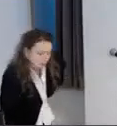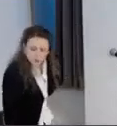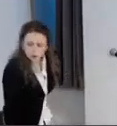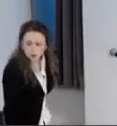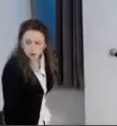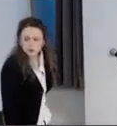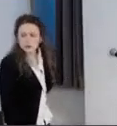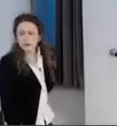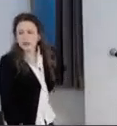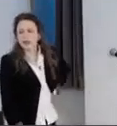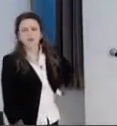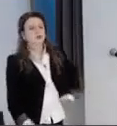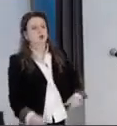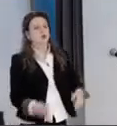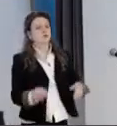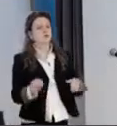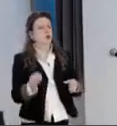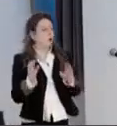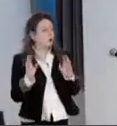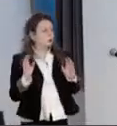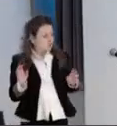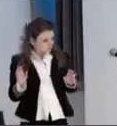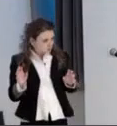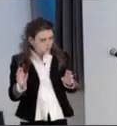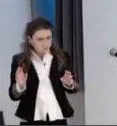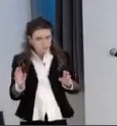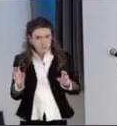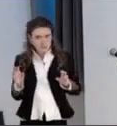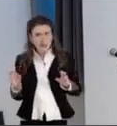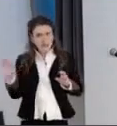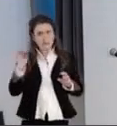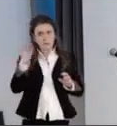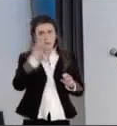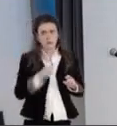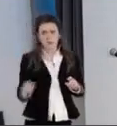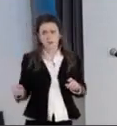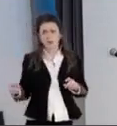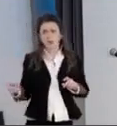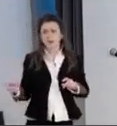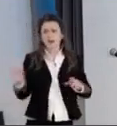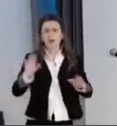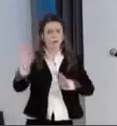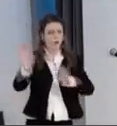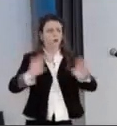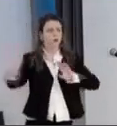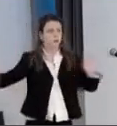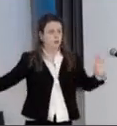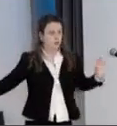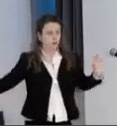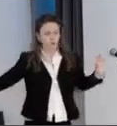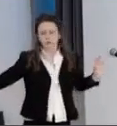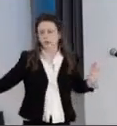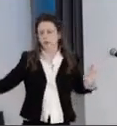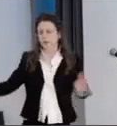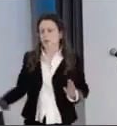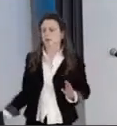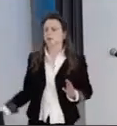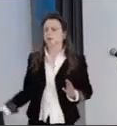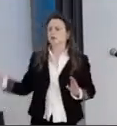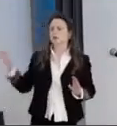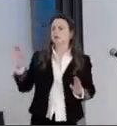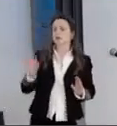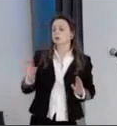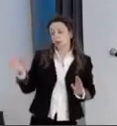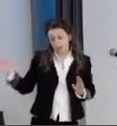Now, this is a bit of a curious case of cognitivism, at least if you consider Zangwill's characterization of the two families of